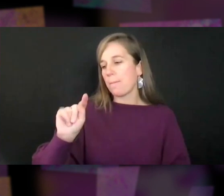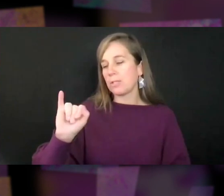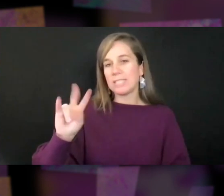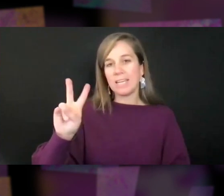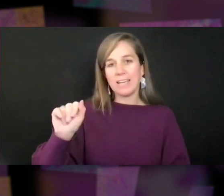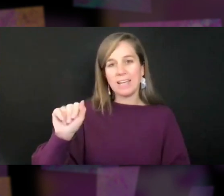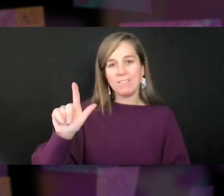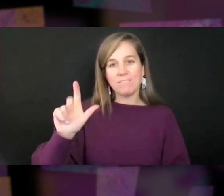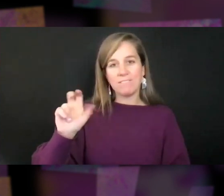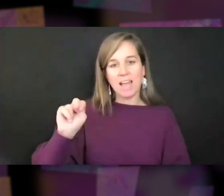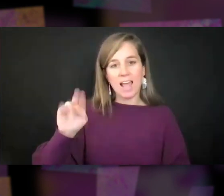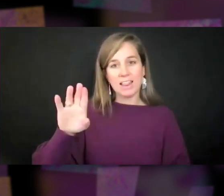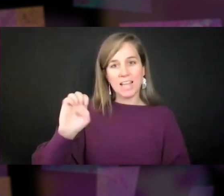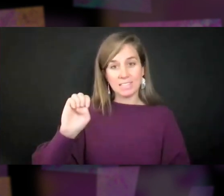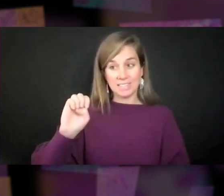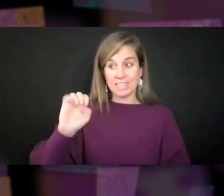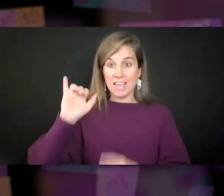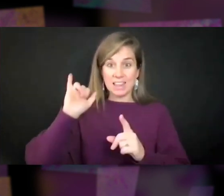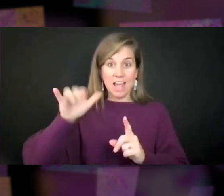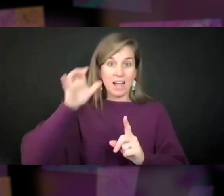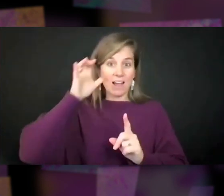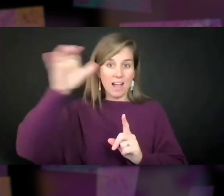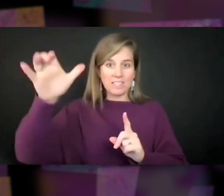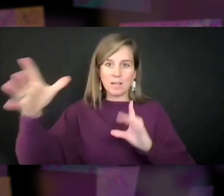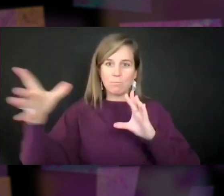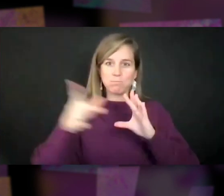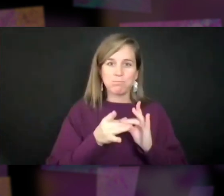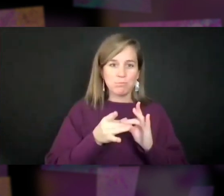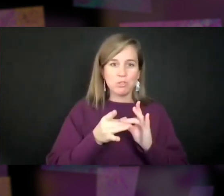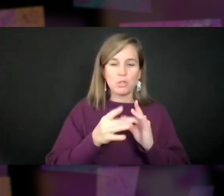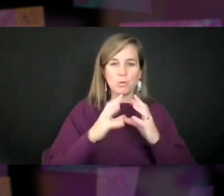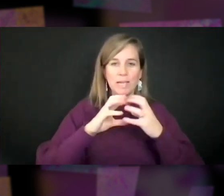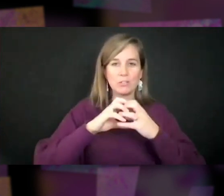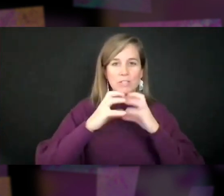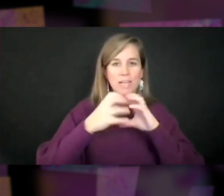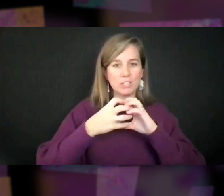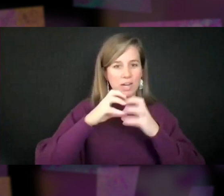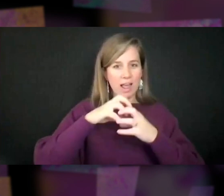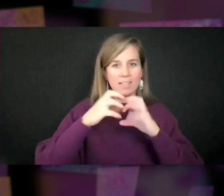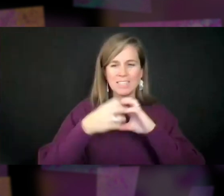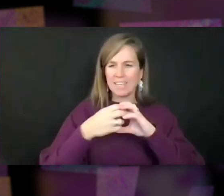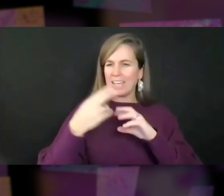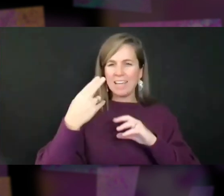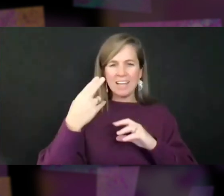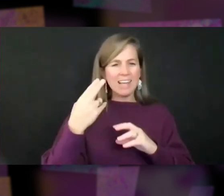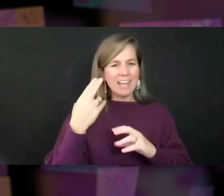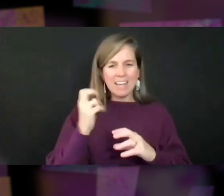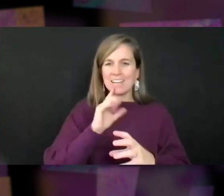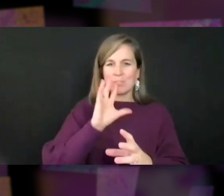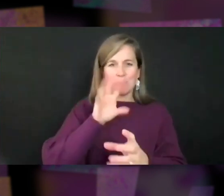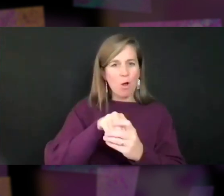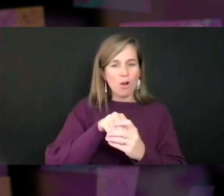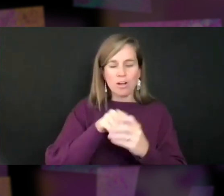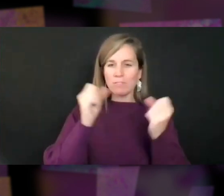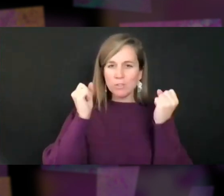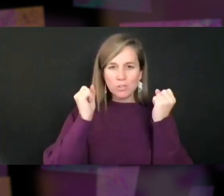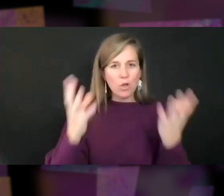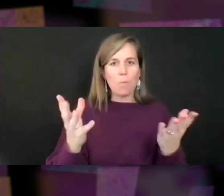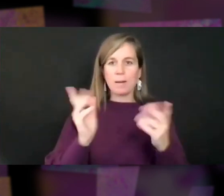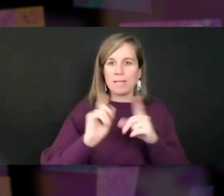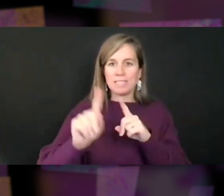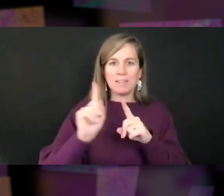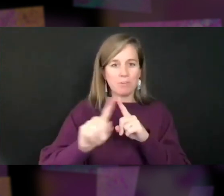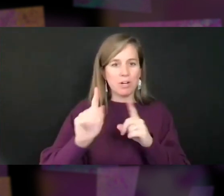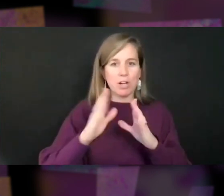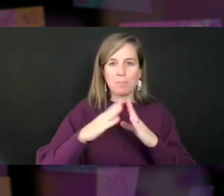its relationship to intersectionality. He is part of many different communities, as are all of us. And in this